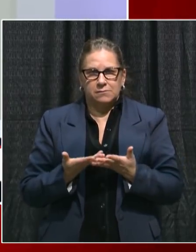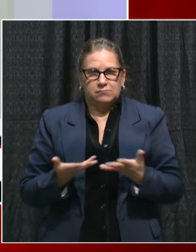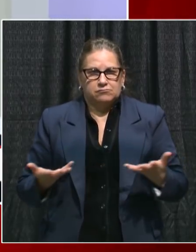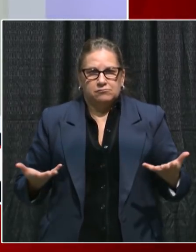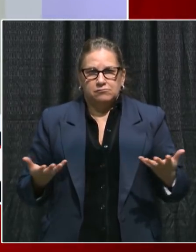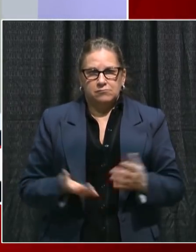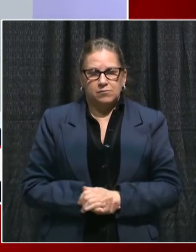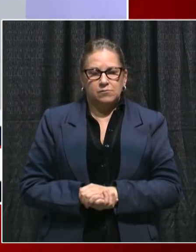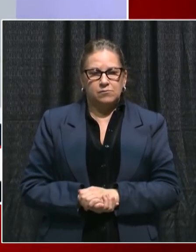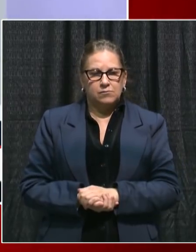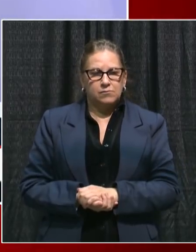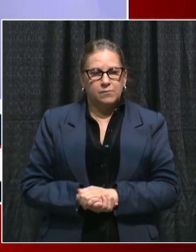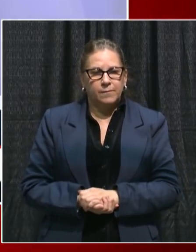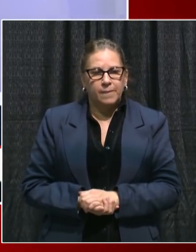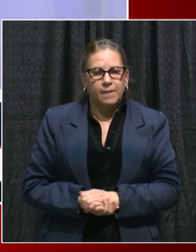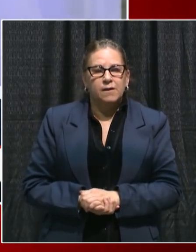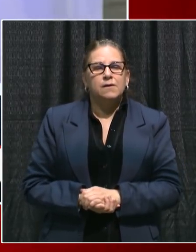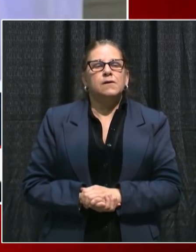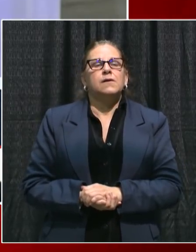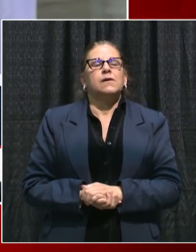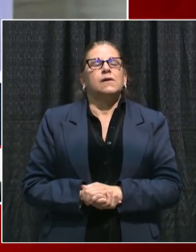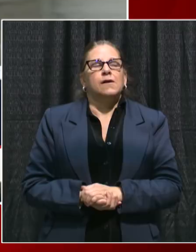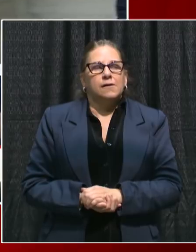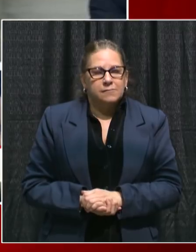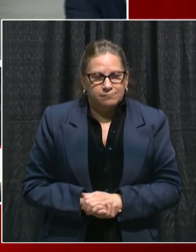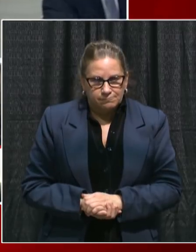Go to the phone.